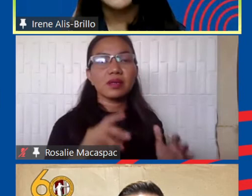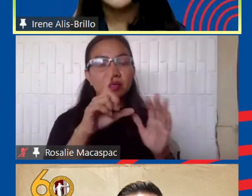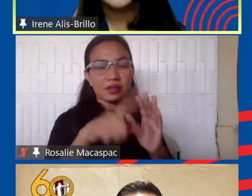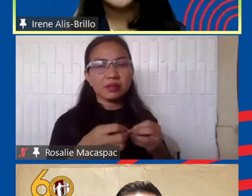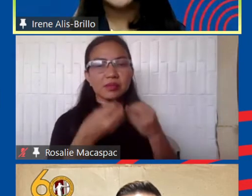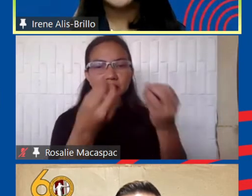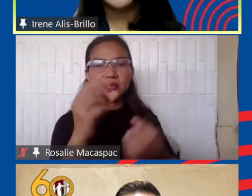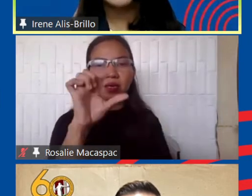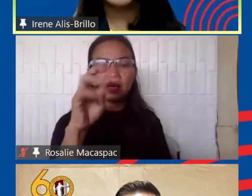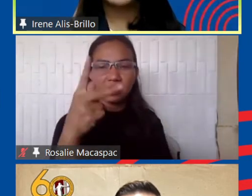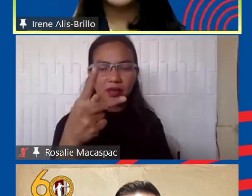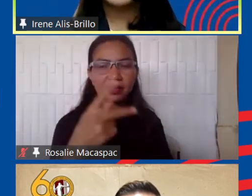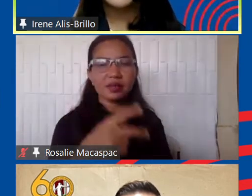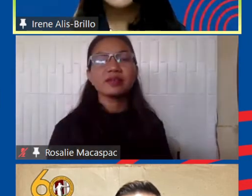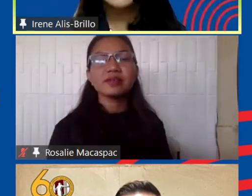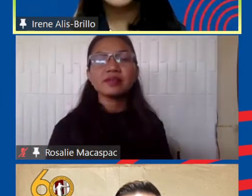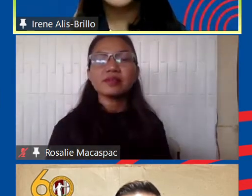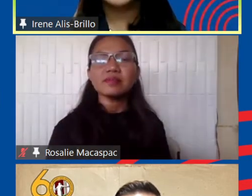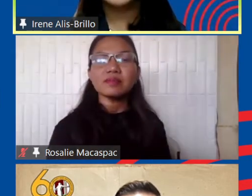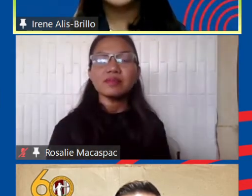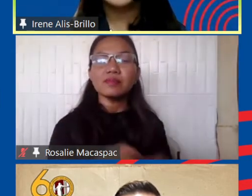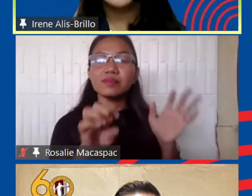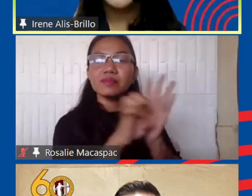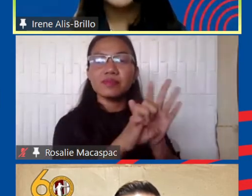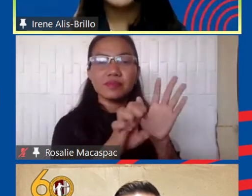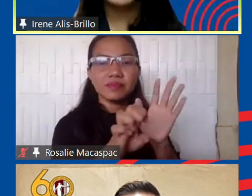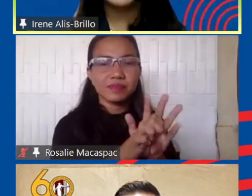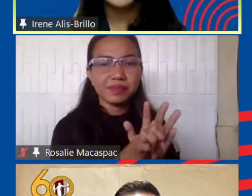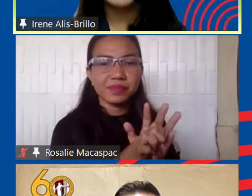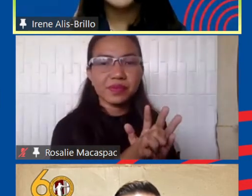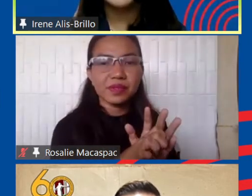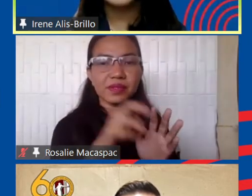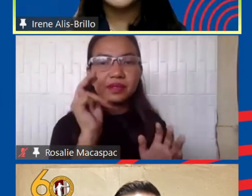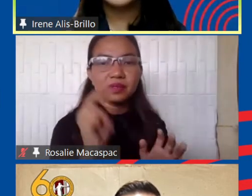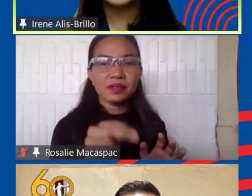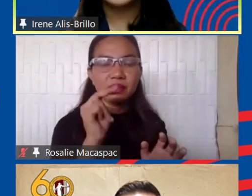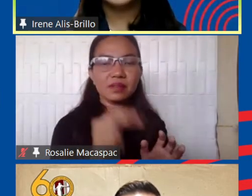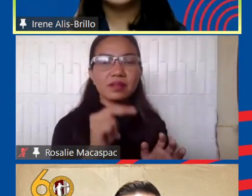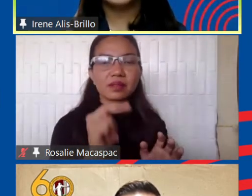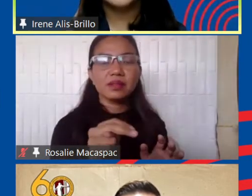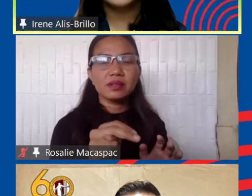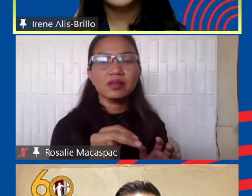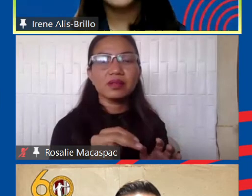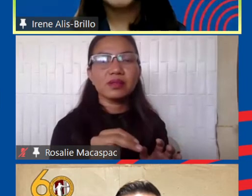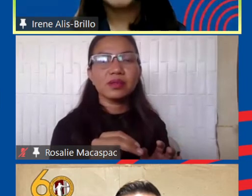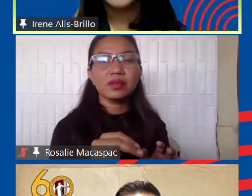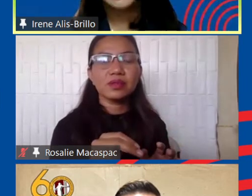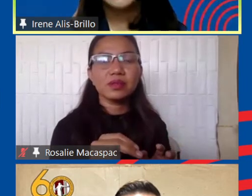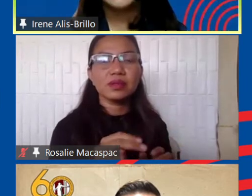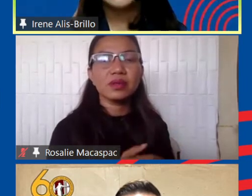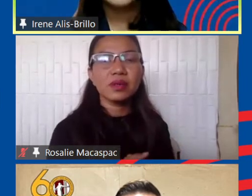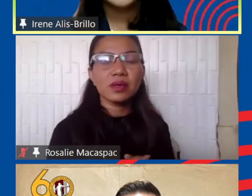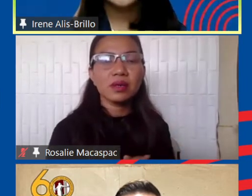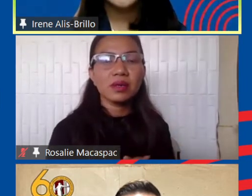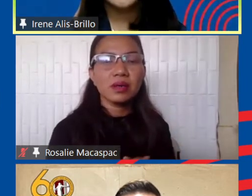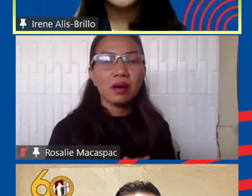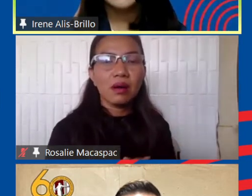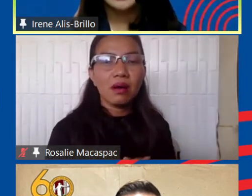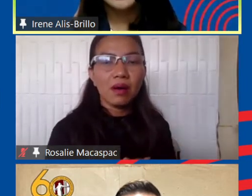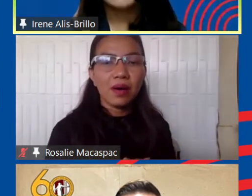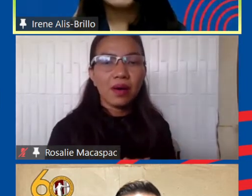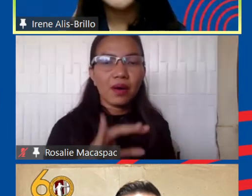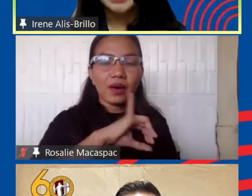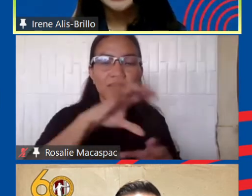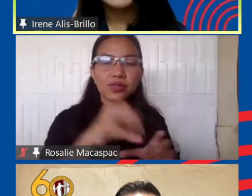end. So if, for example, you need to leave the Zoom room and you're going to join us